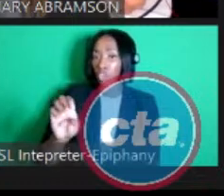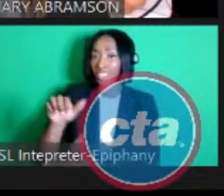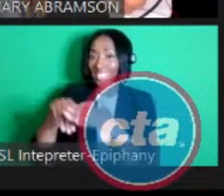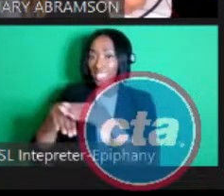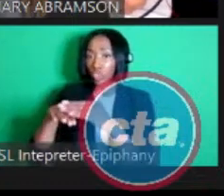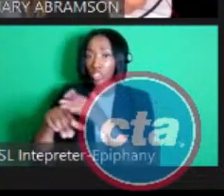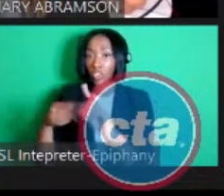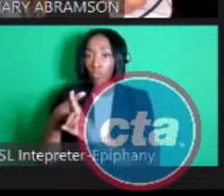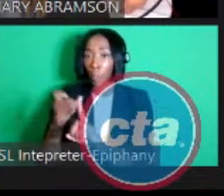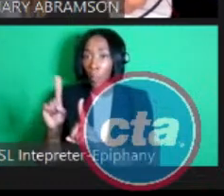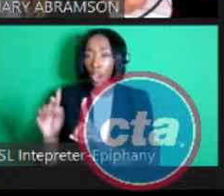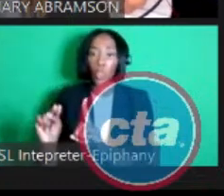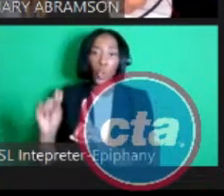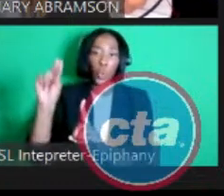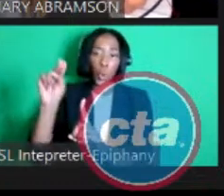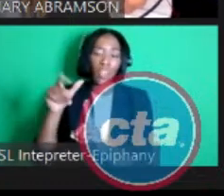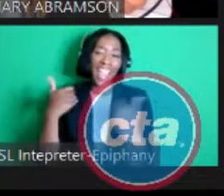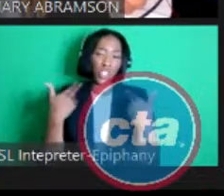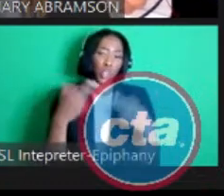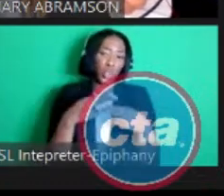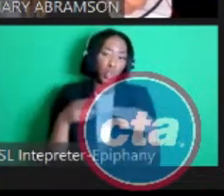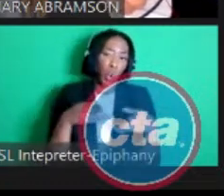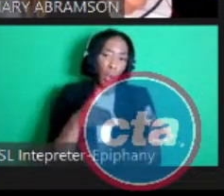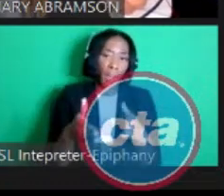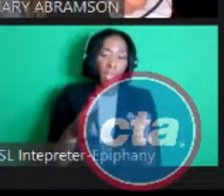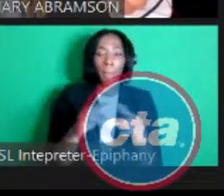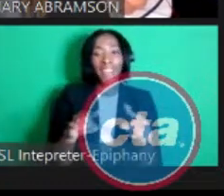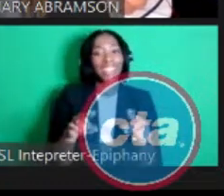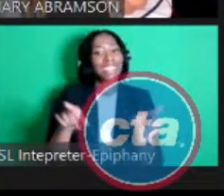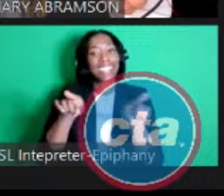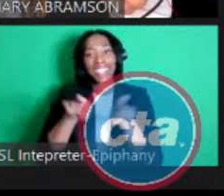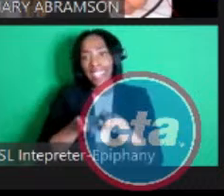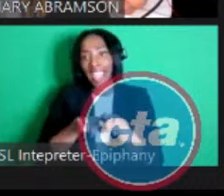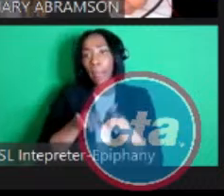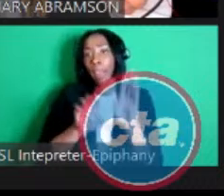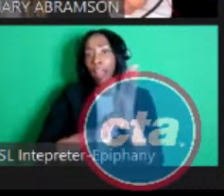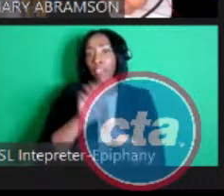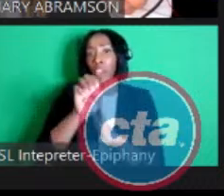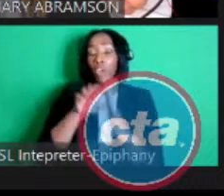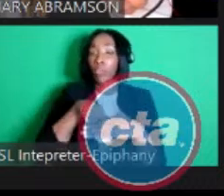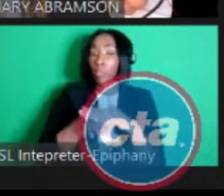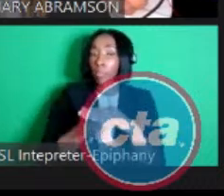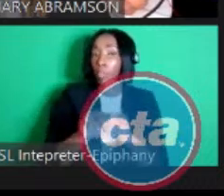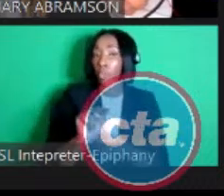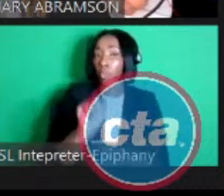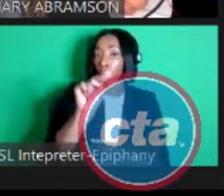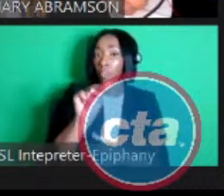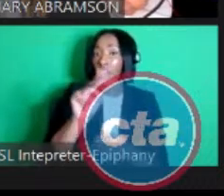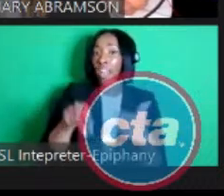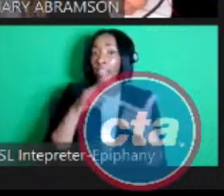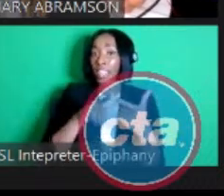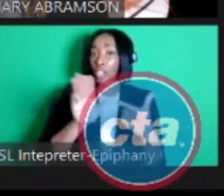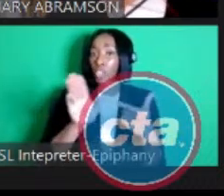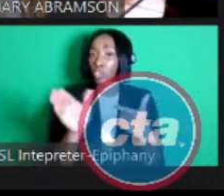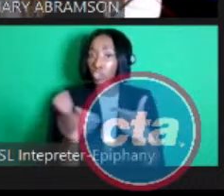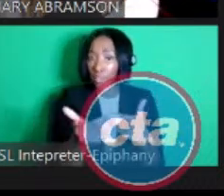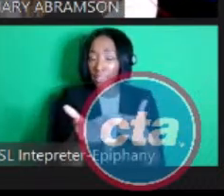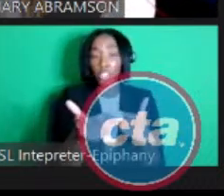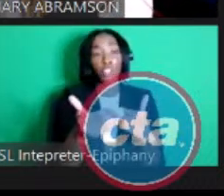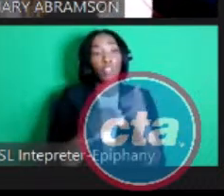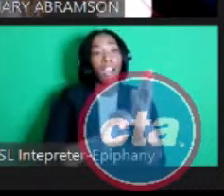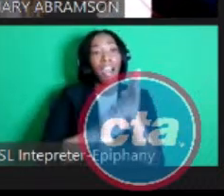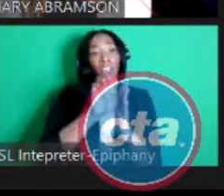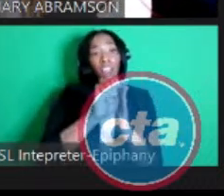has a shorter path, but you use the same elevator. You come in from the north and turn into the elevator going